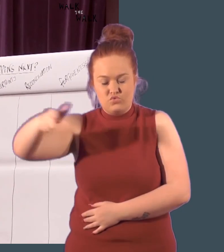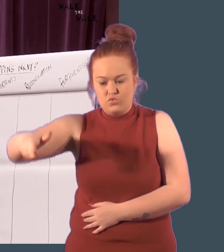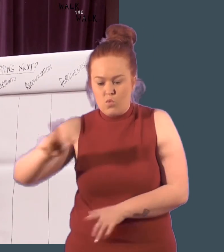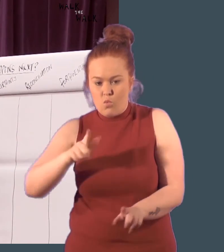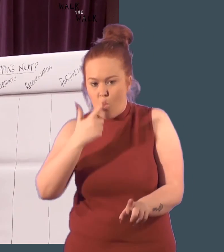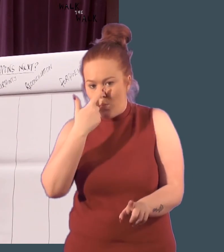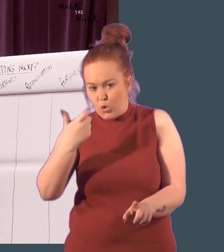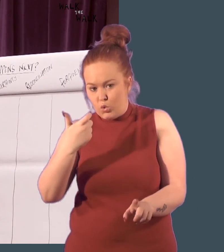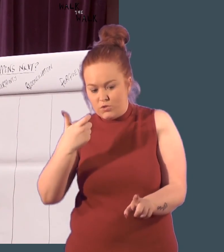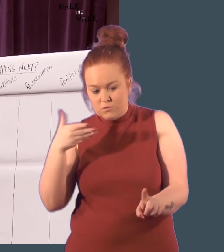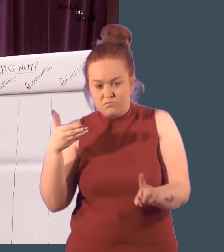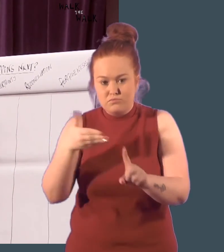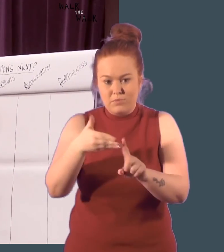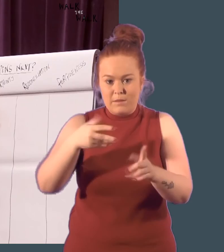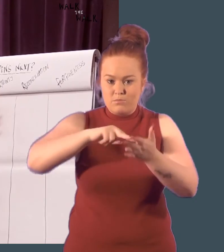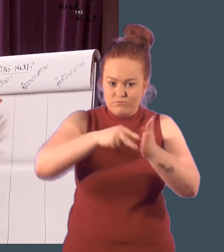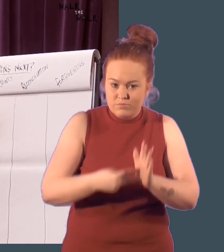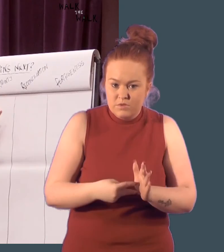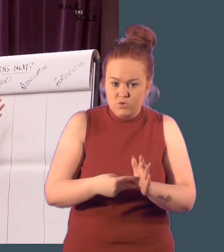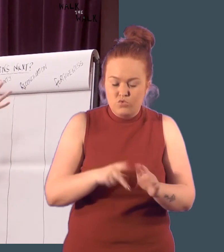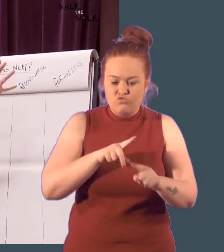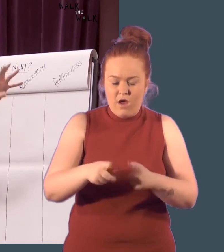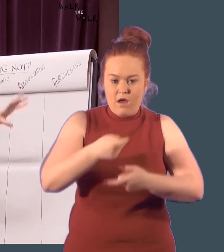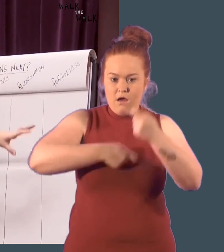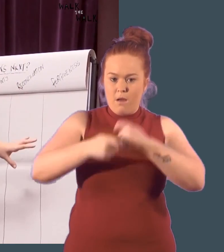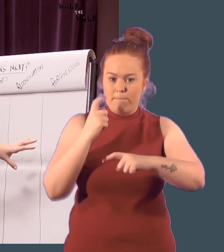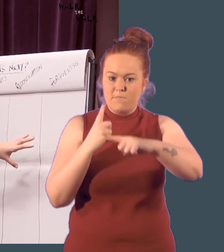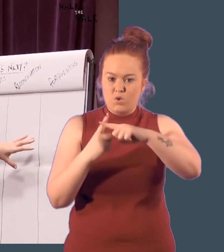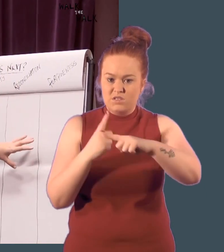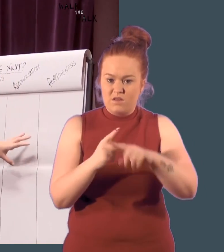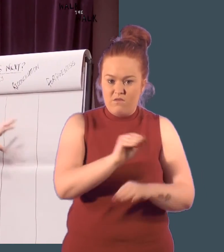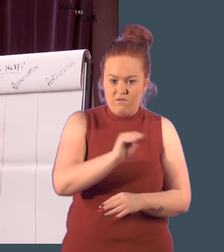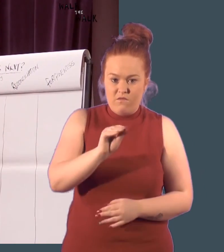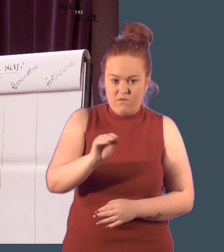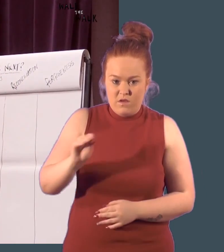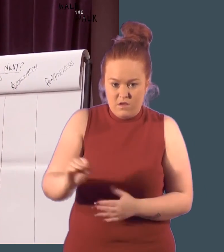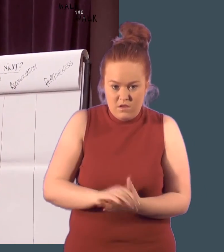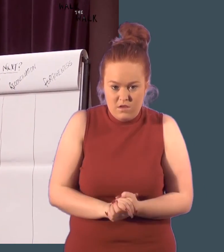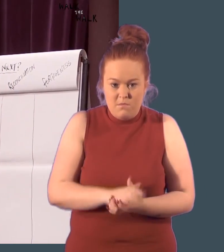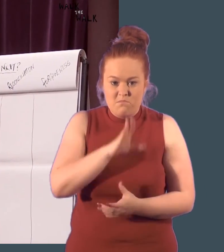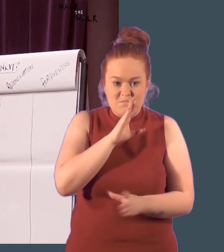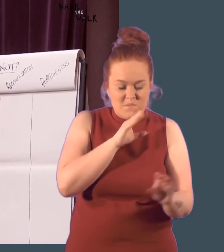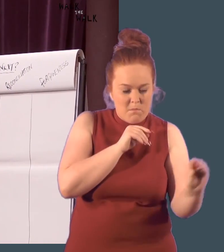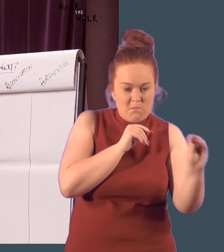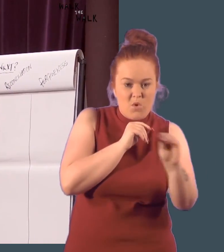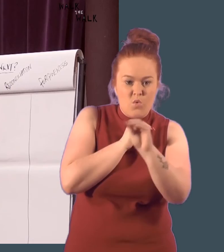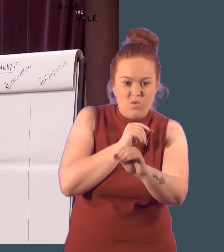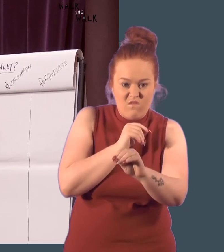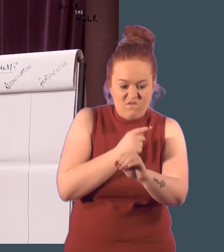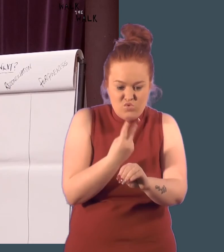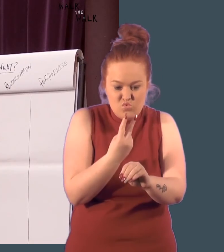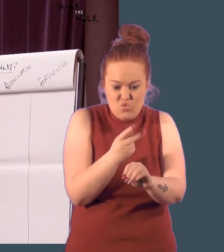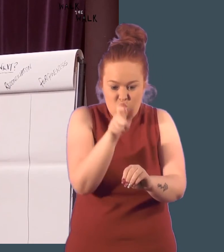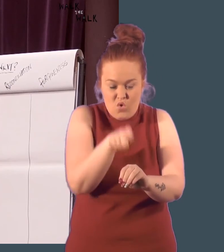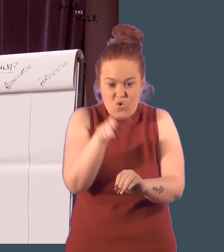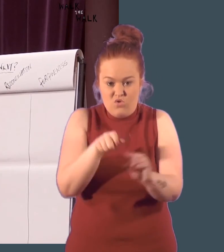could take to potentially move in that positive direction. Even if it's just moving to somewhere